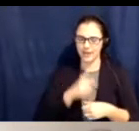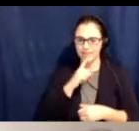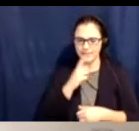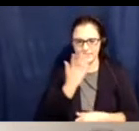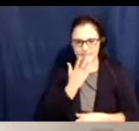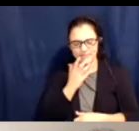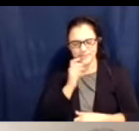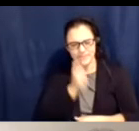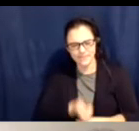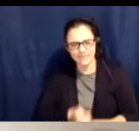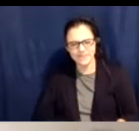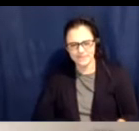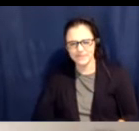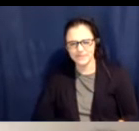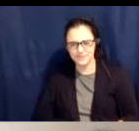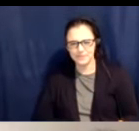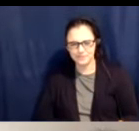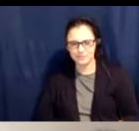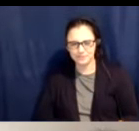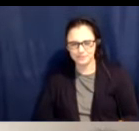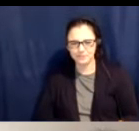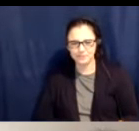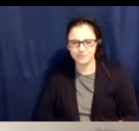It's so cool. Yeah.